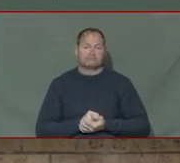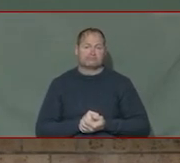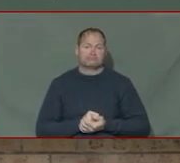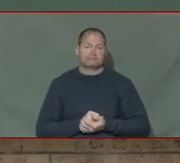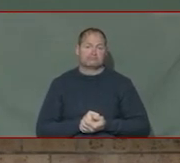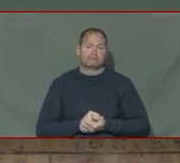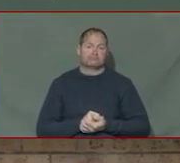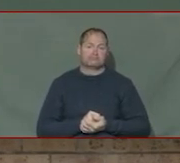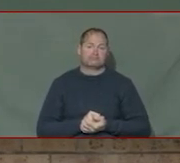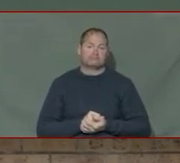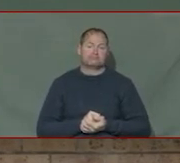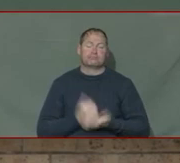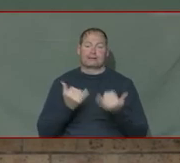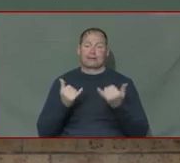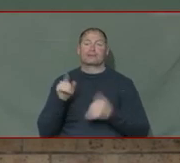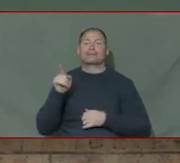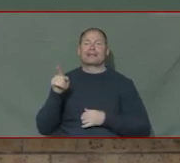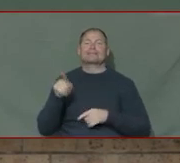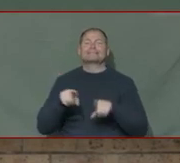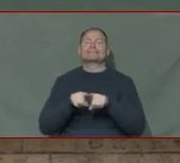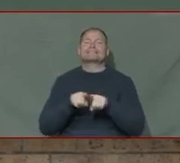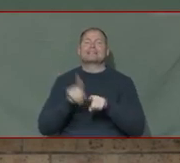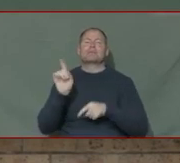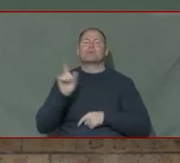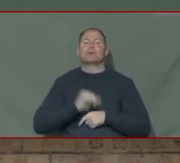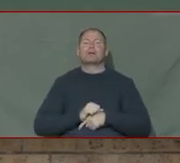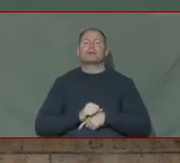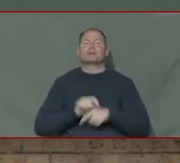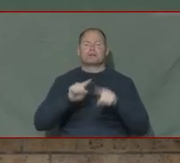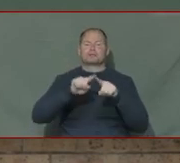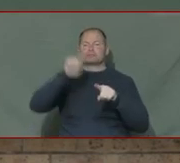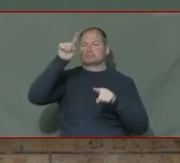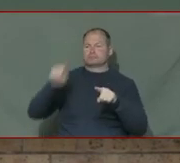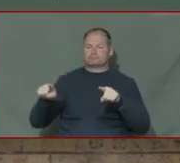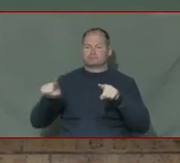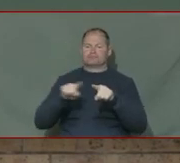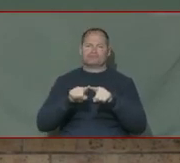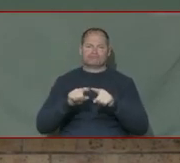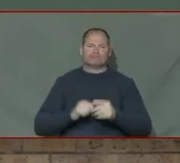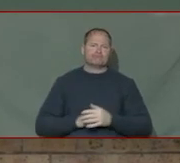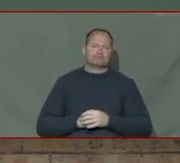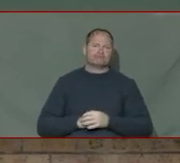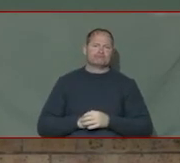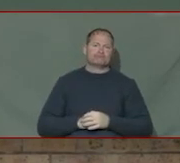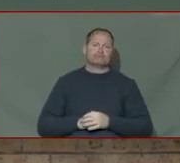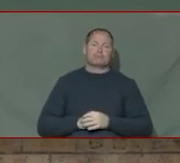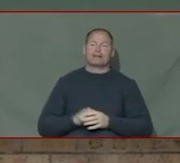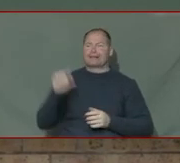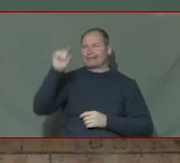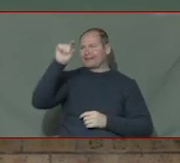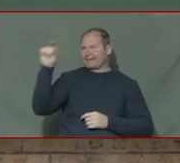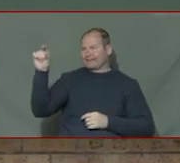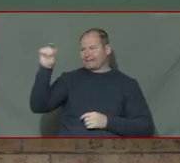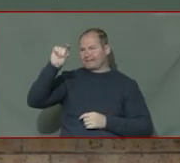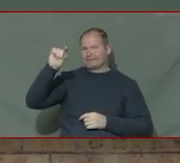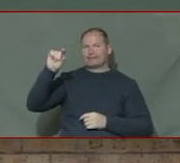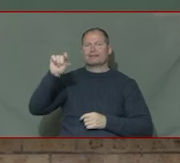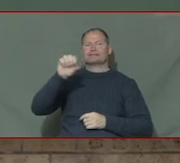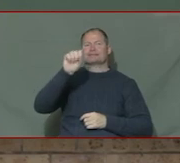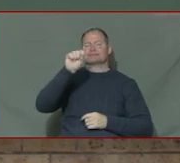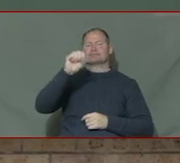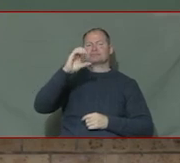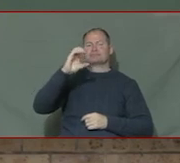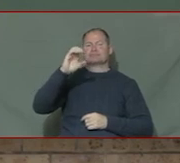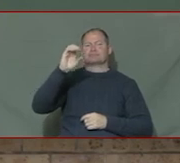this here is a triangle, correct? And this here is the segment. They want the